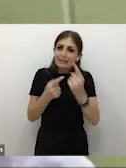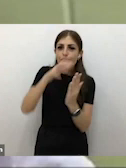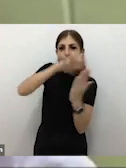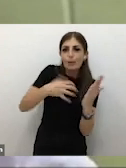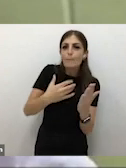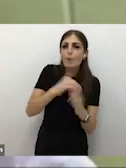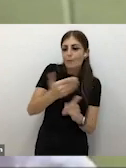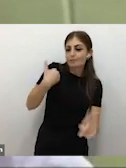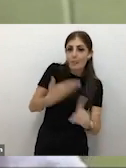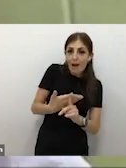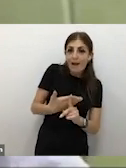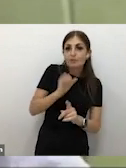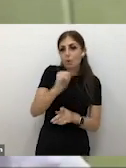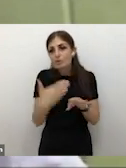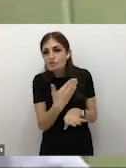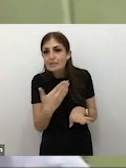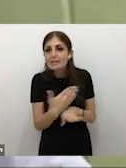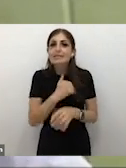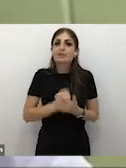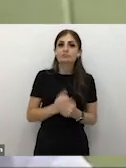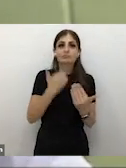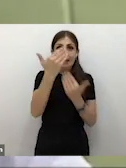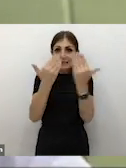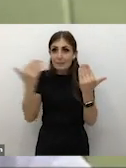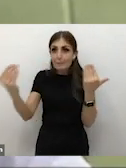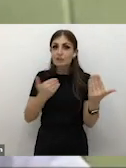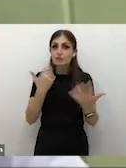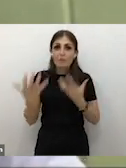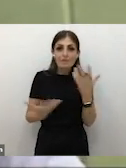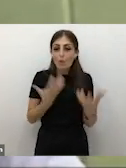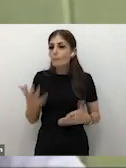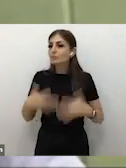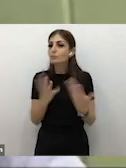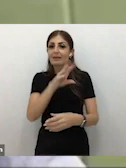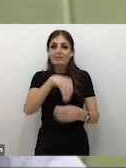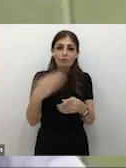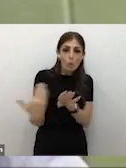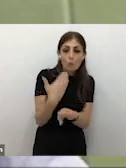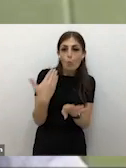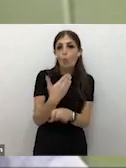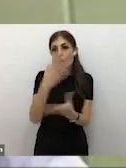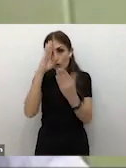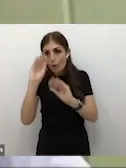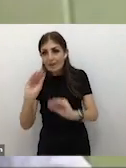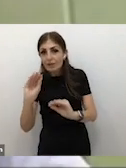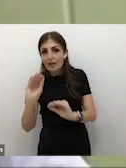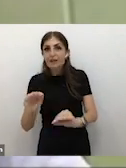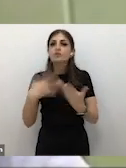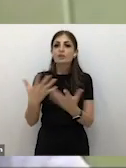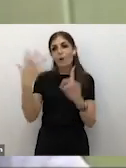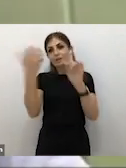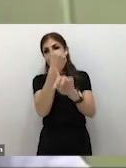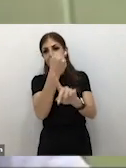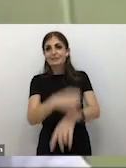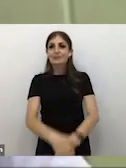you've done, your career, exhibitions or performances that you've been part of, your work, your education, and your